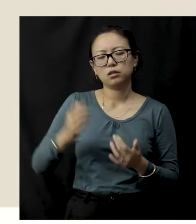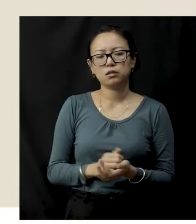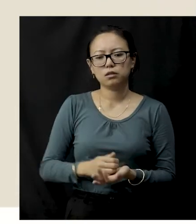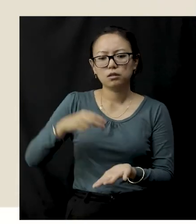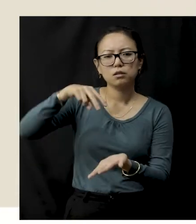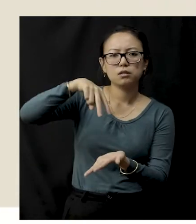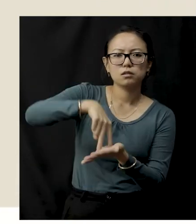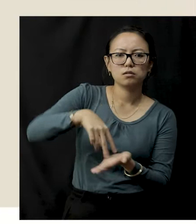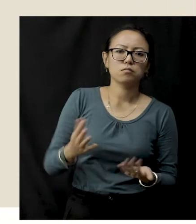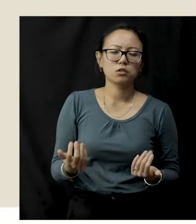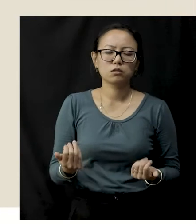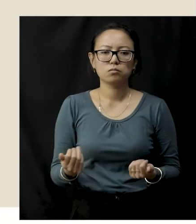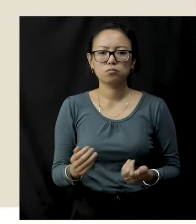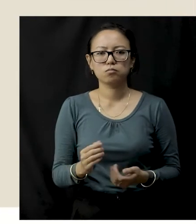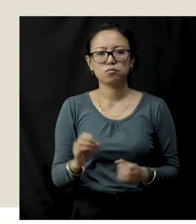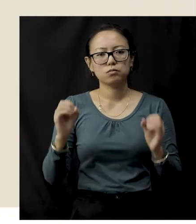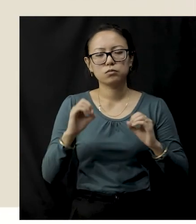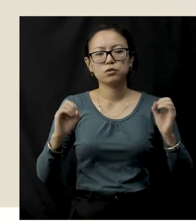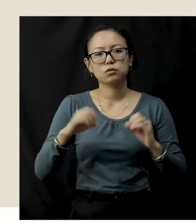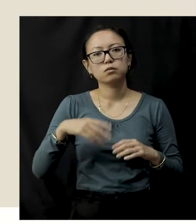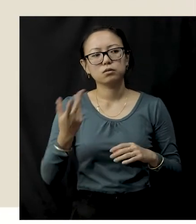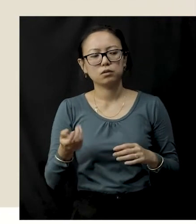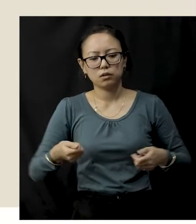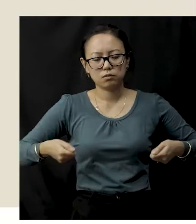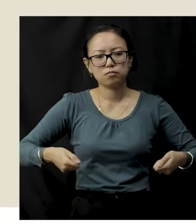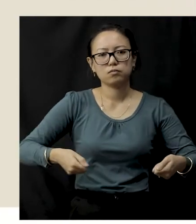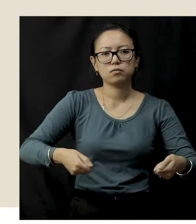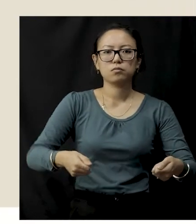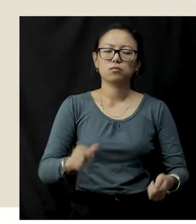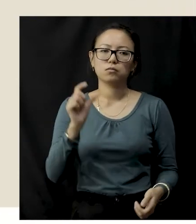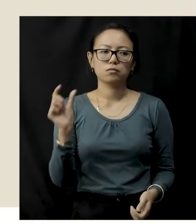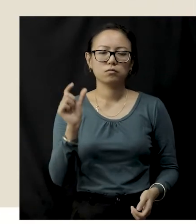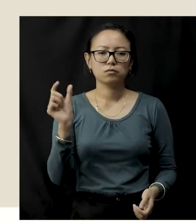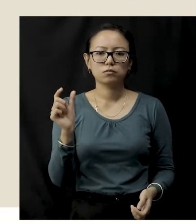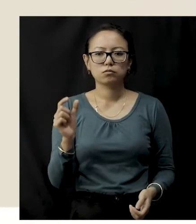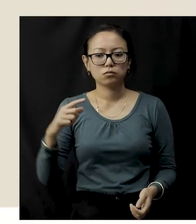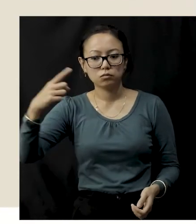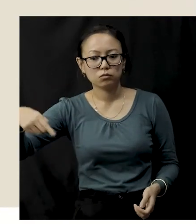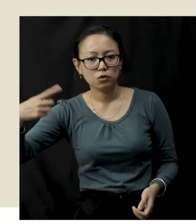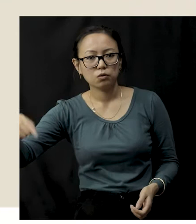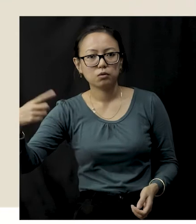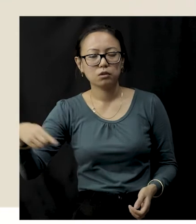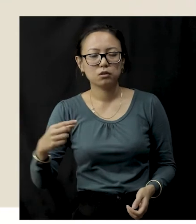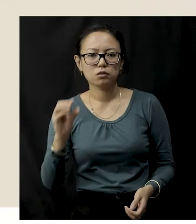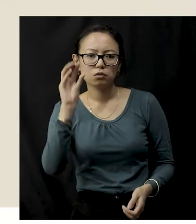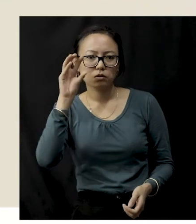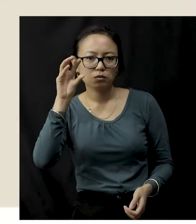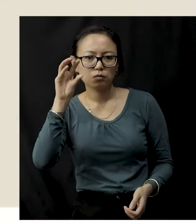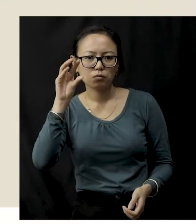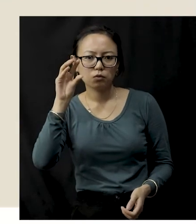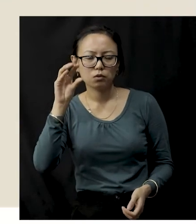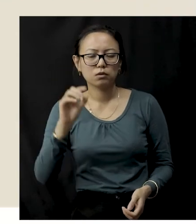kept on top of stretcher and pulled, okay? So it becomes more easy for that patient also,